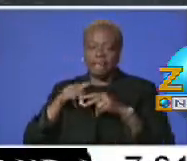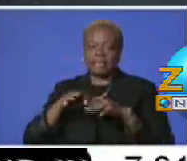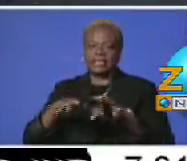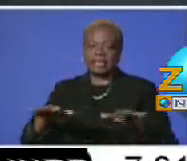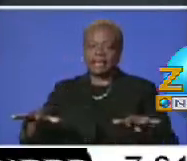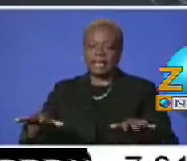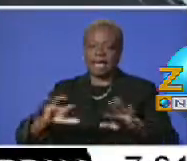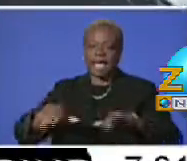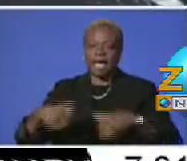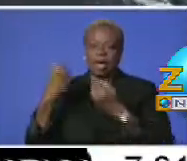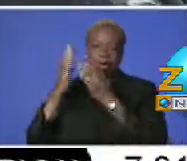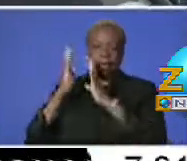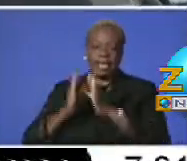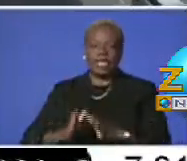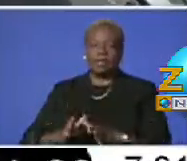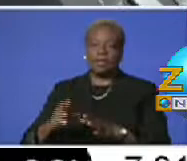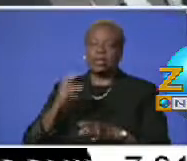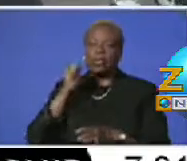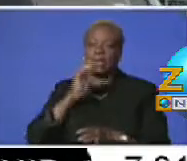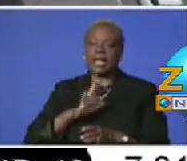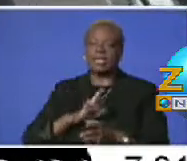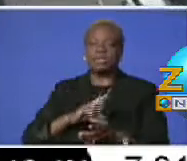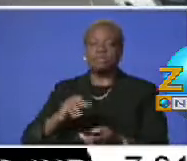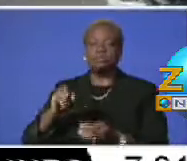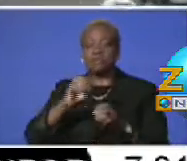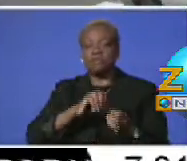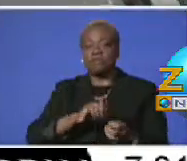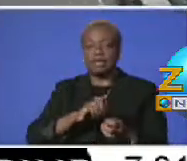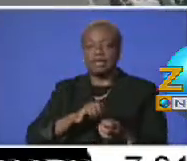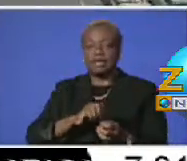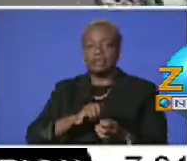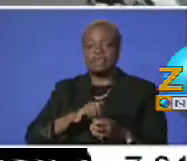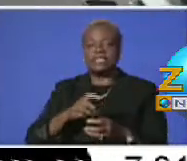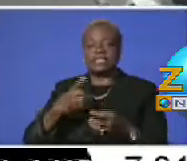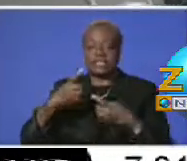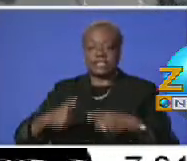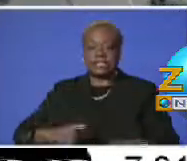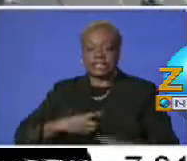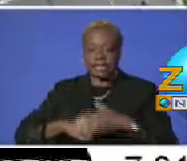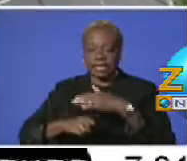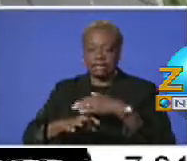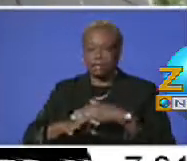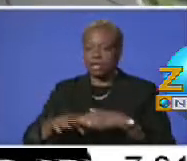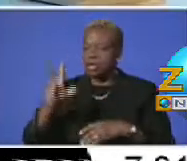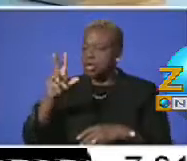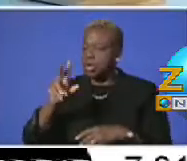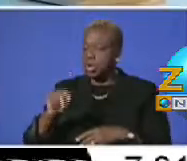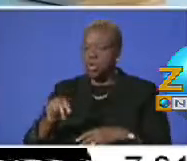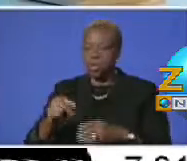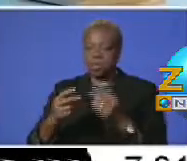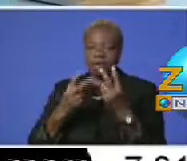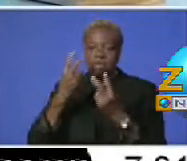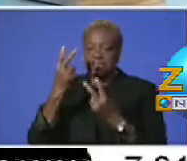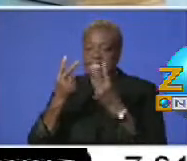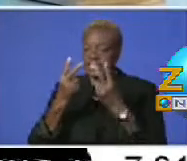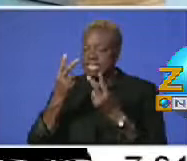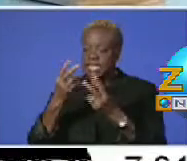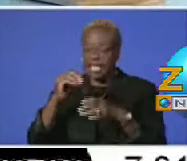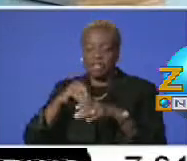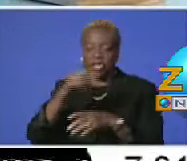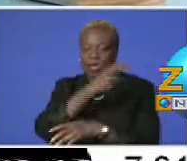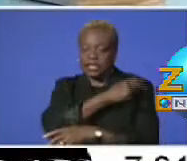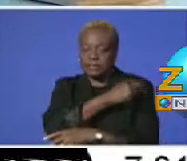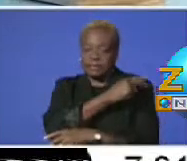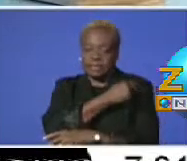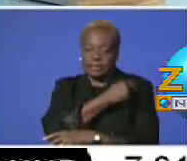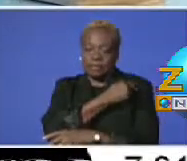maneuver, especially during delivery. One of the biggest changes was no visitation at hospitals. Women now have to